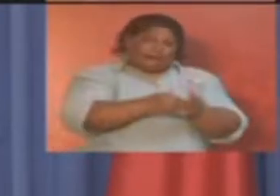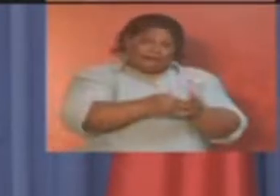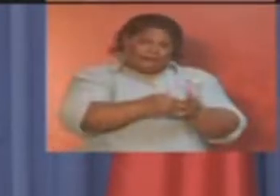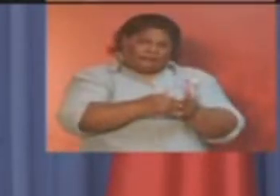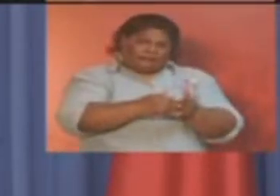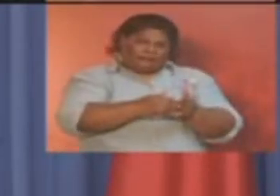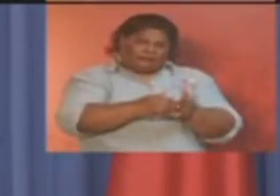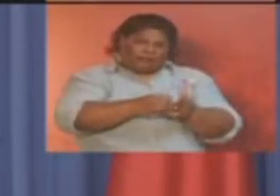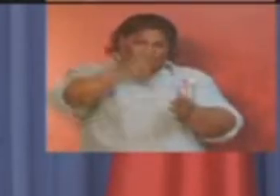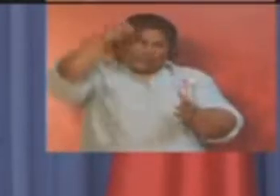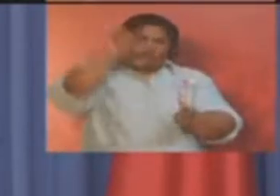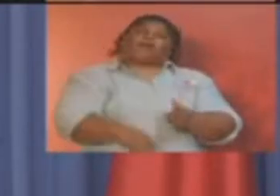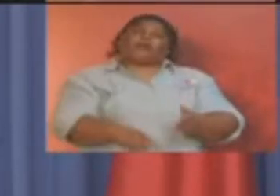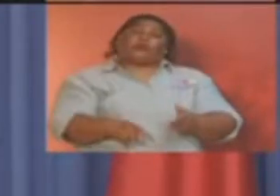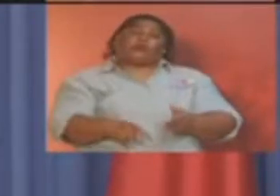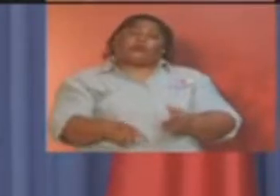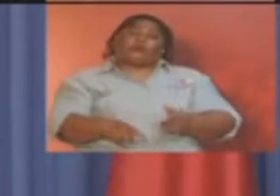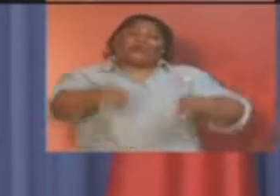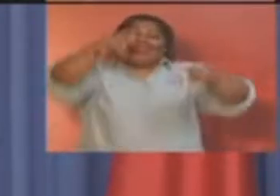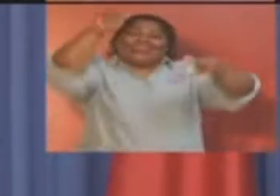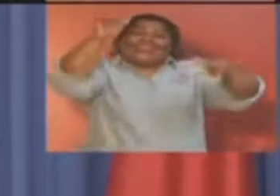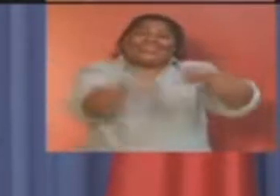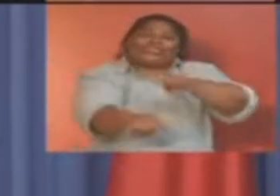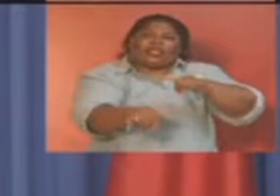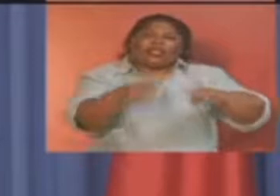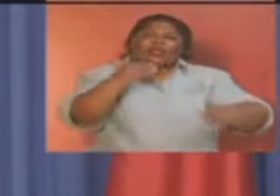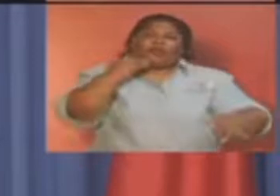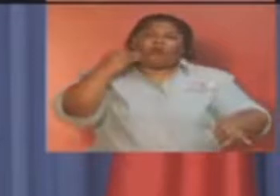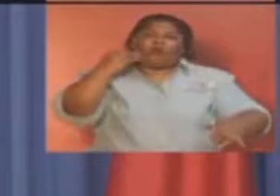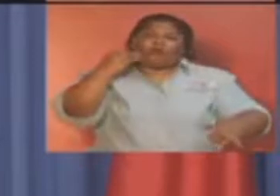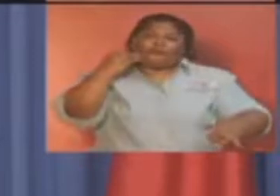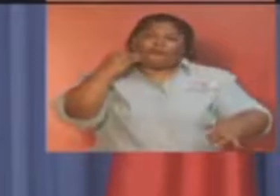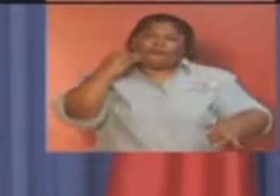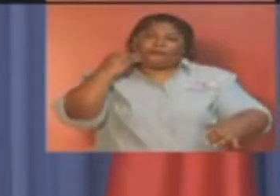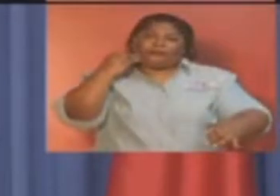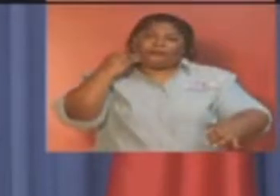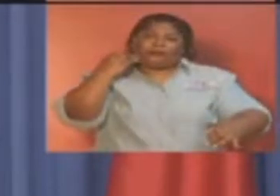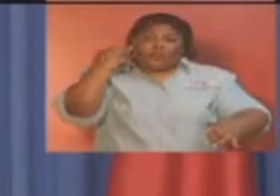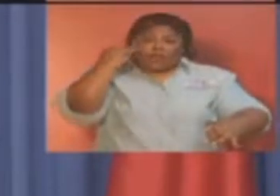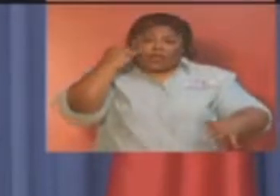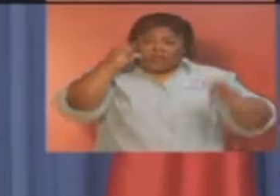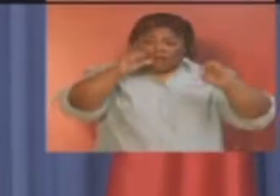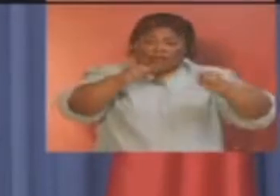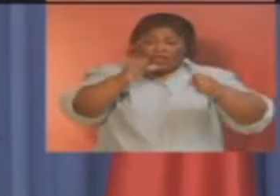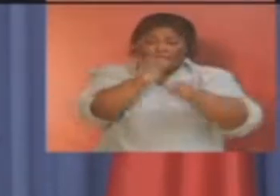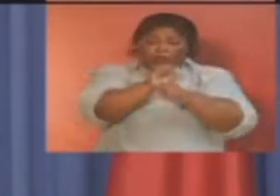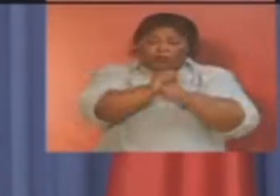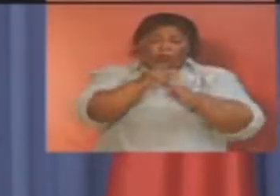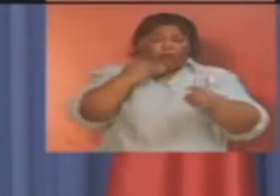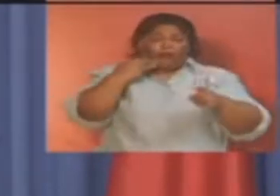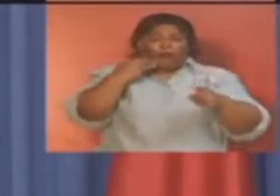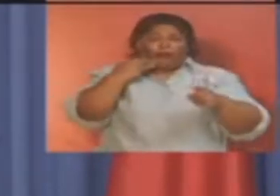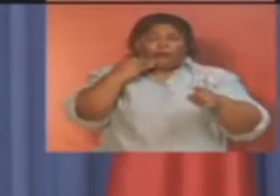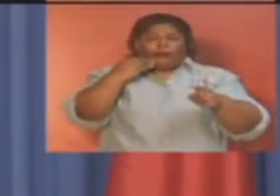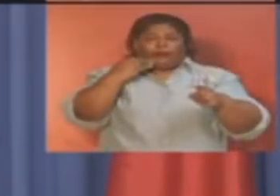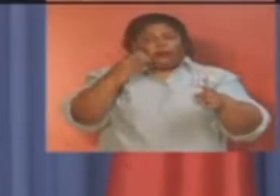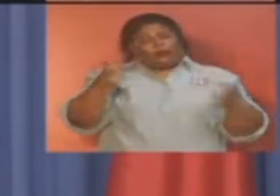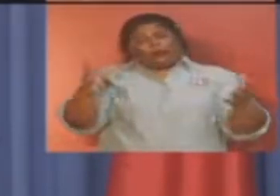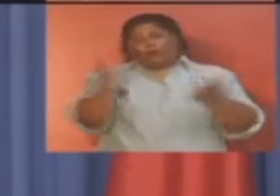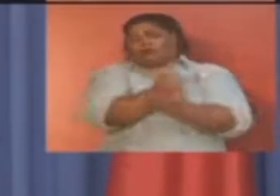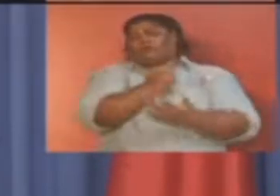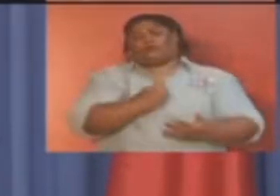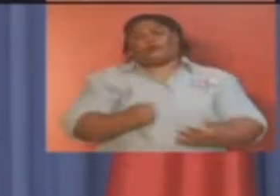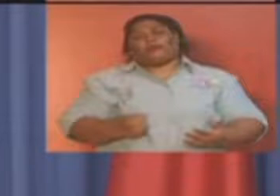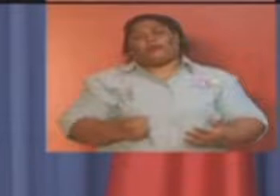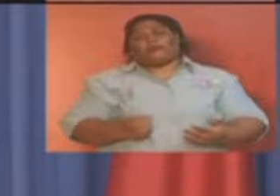home. We're asking persons, if you can, to work from home, save for the exceptions that I'll spend a little bit of time going